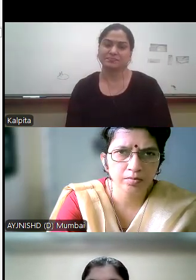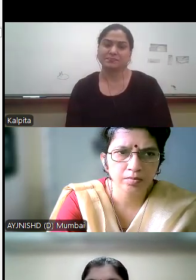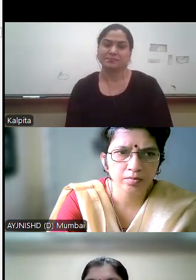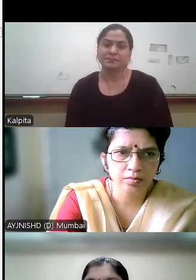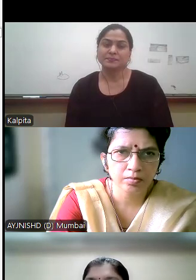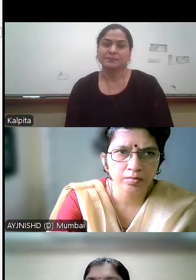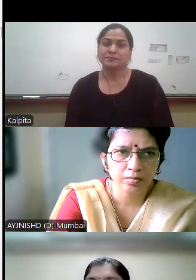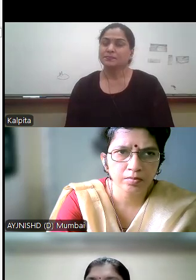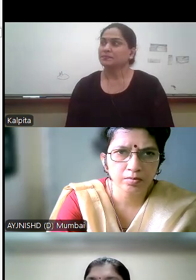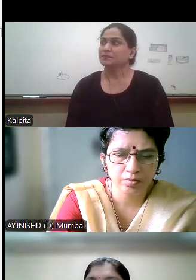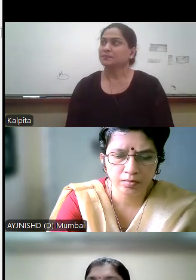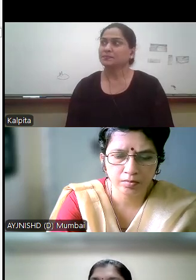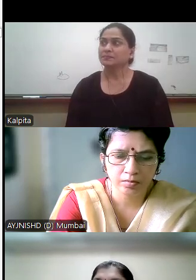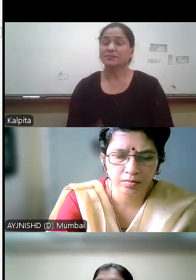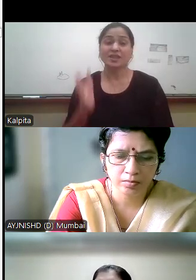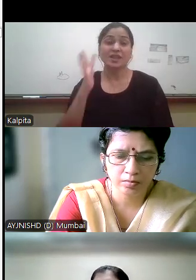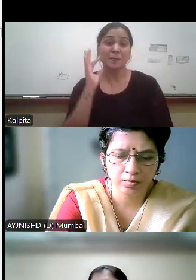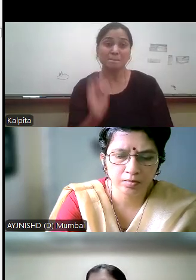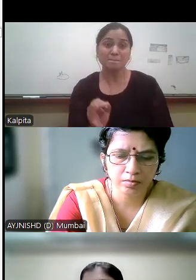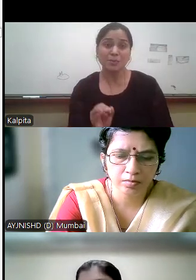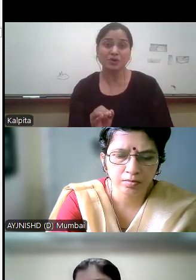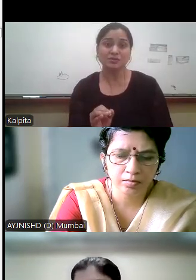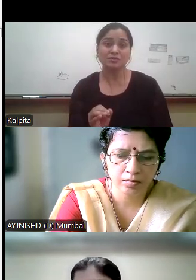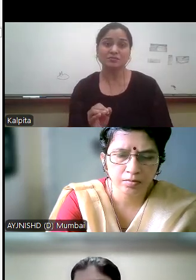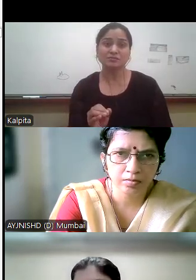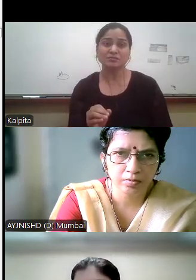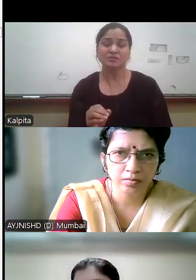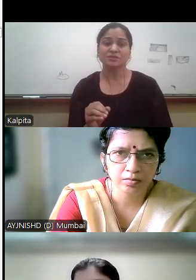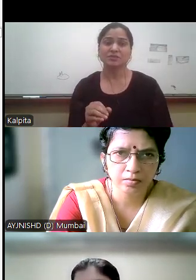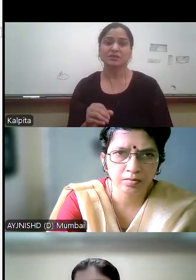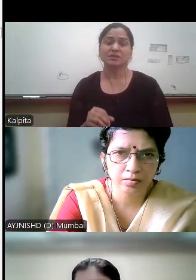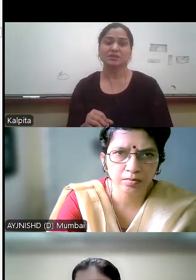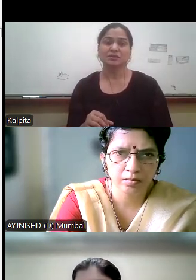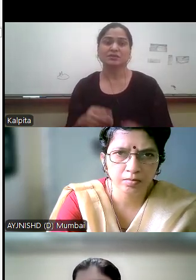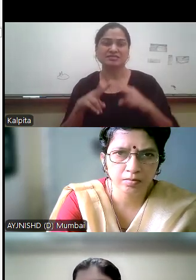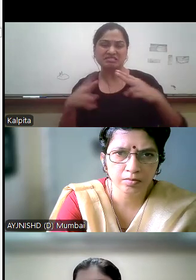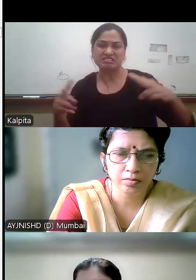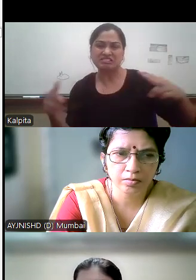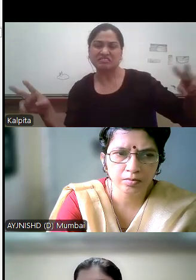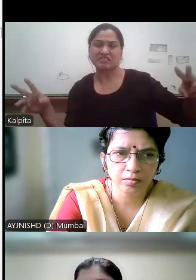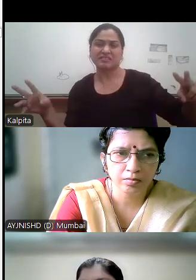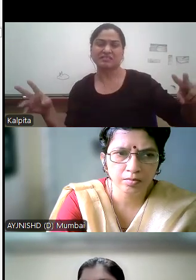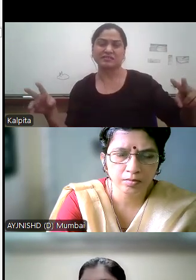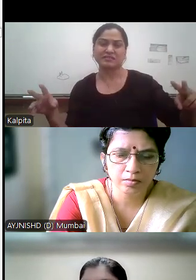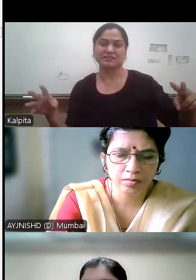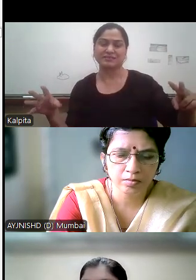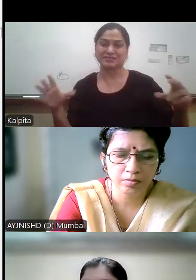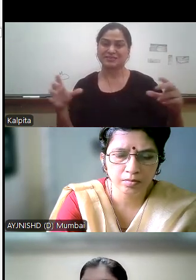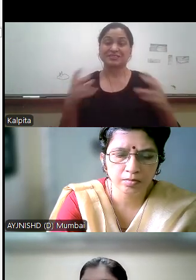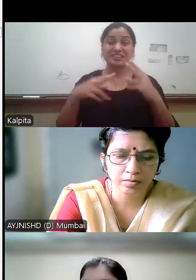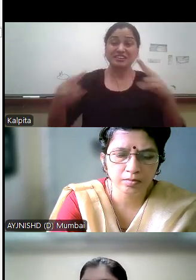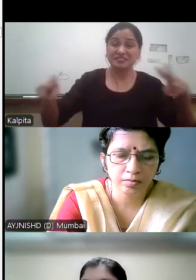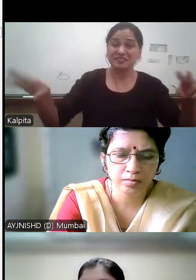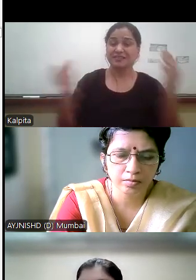So what is the importance of multidisciplinary approach? Like cerebral palsy starts right from